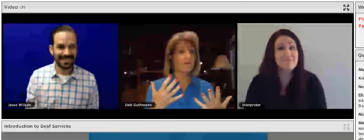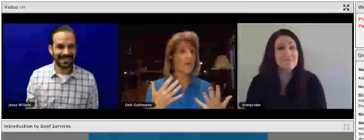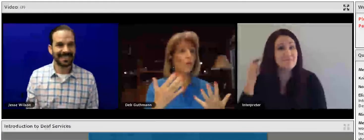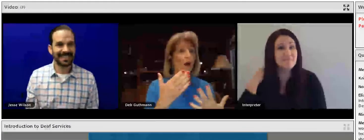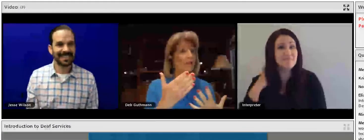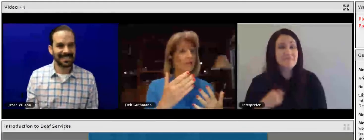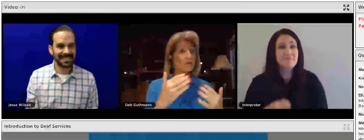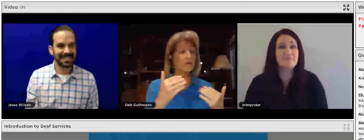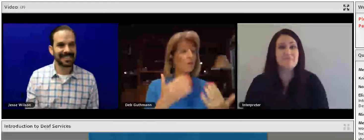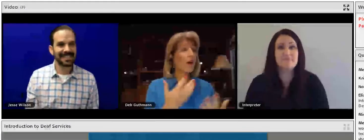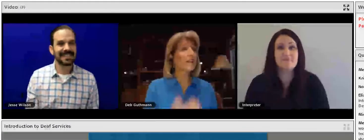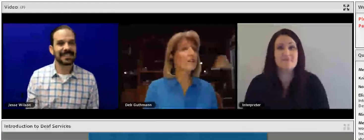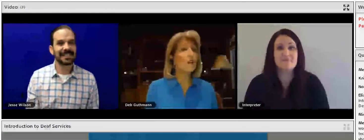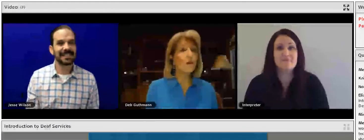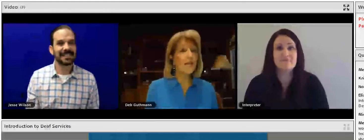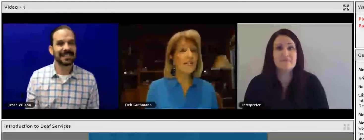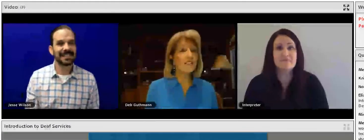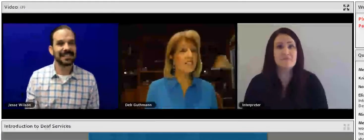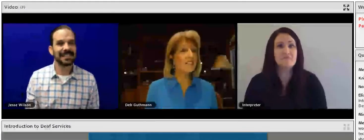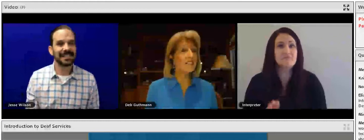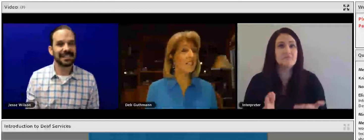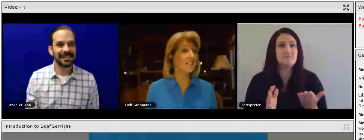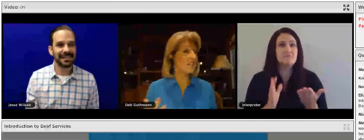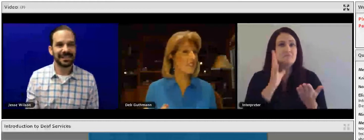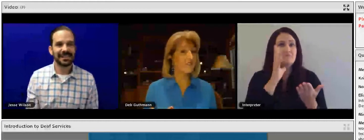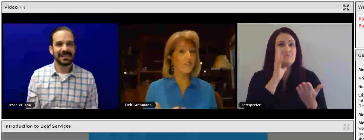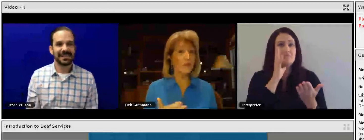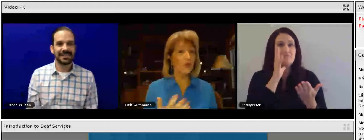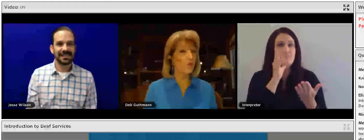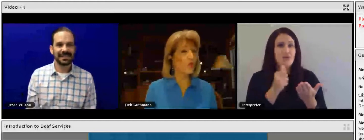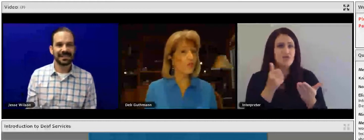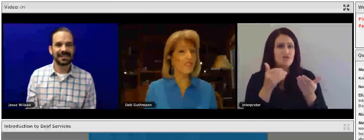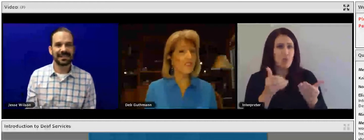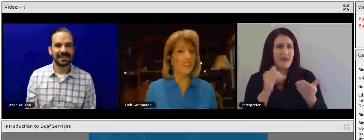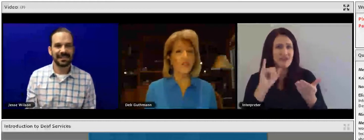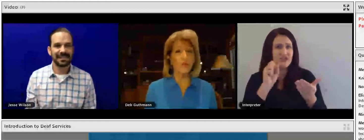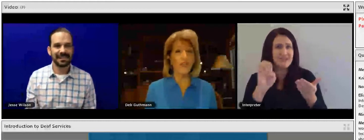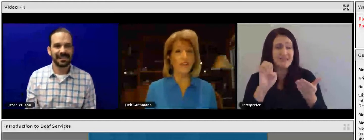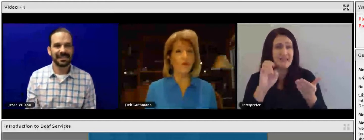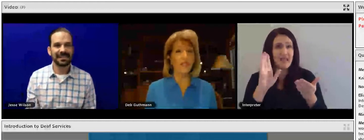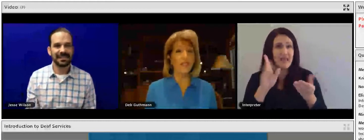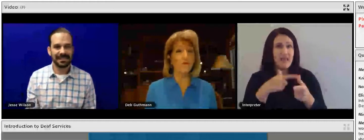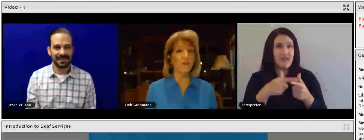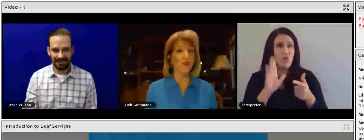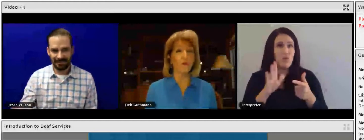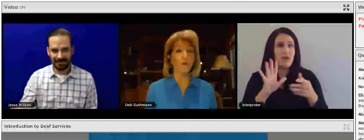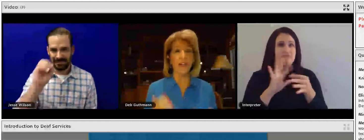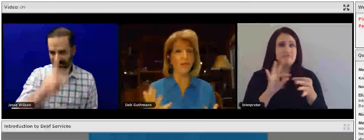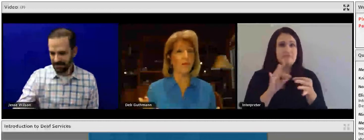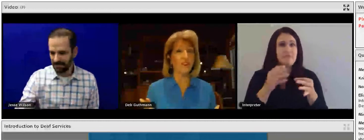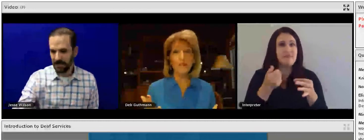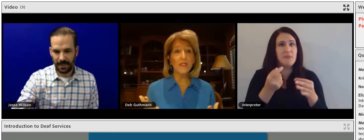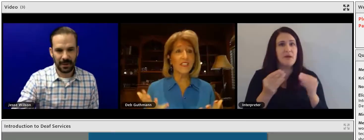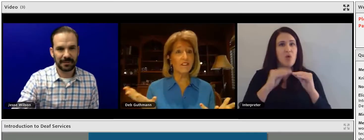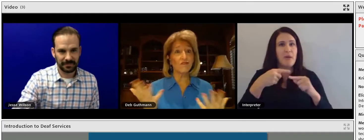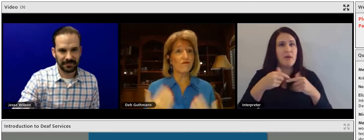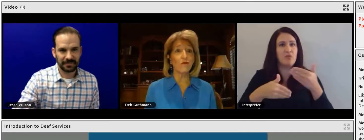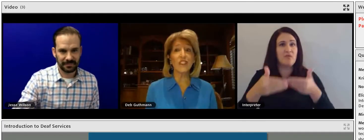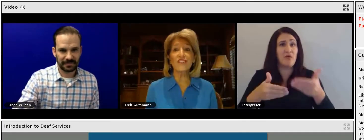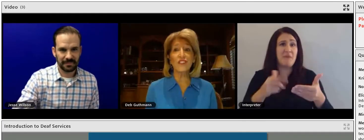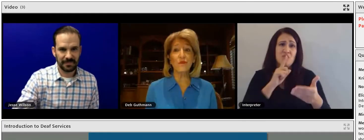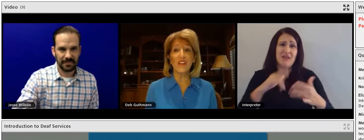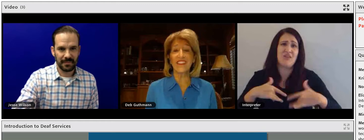Vincent? Why don't you go ahead, Jesse, and then I'll say a few more words, when we move forward. I'm